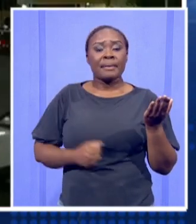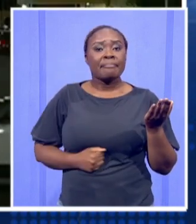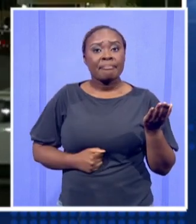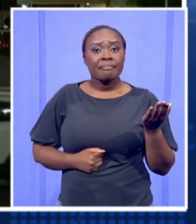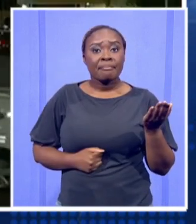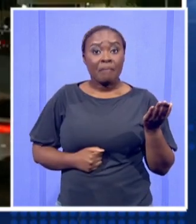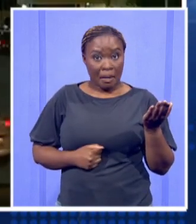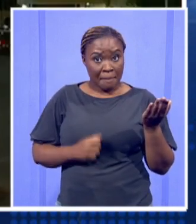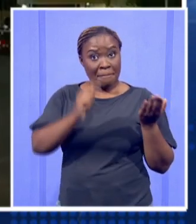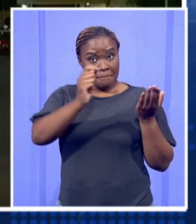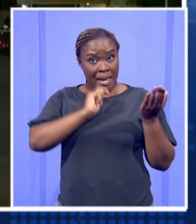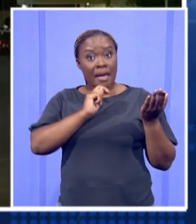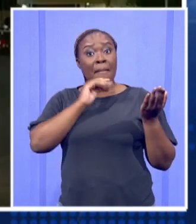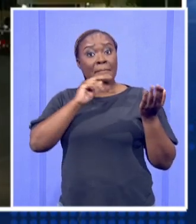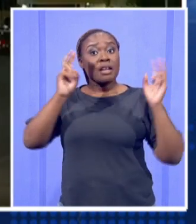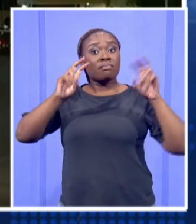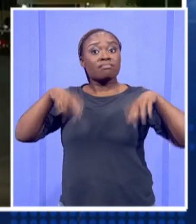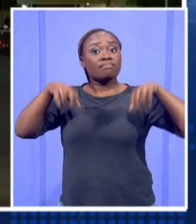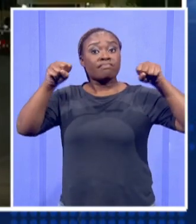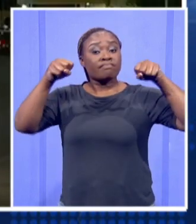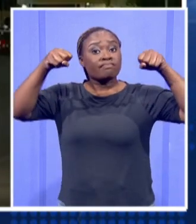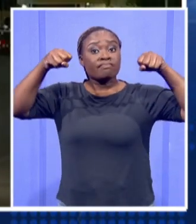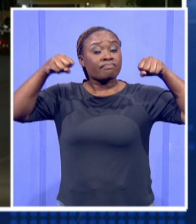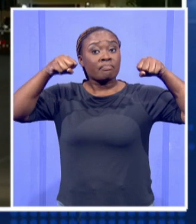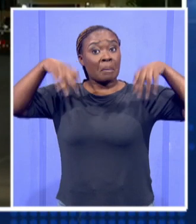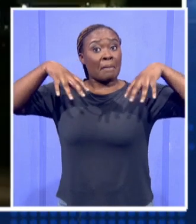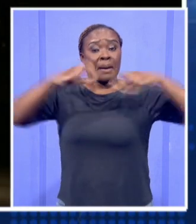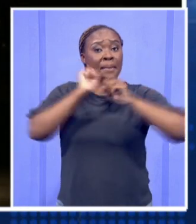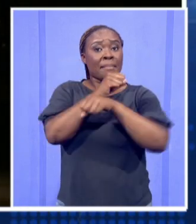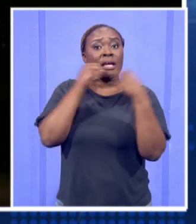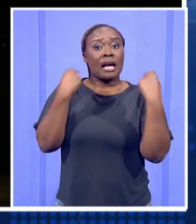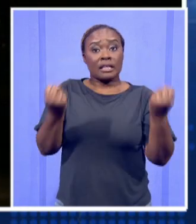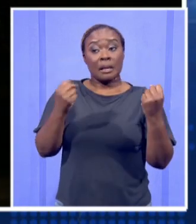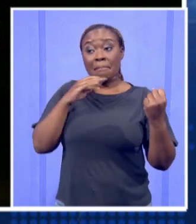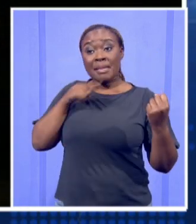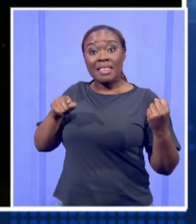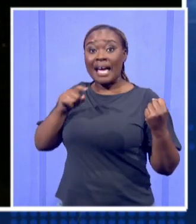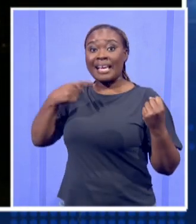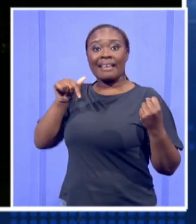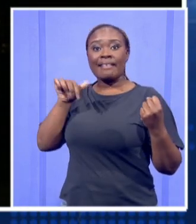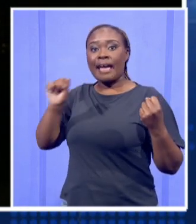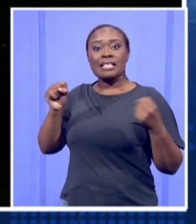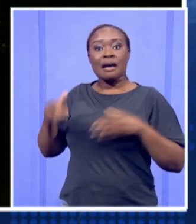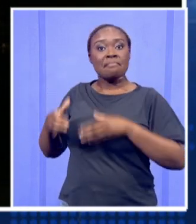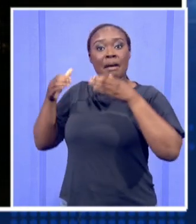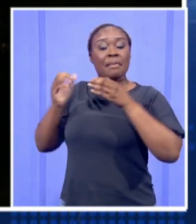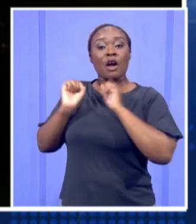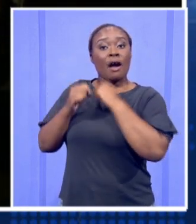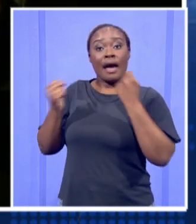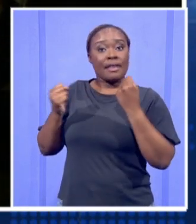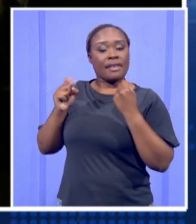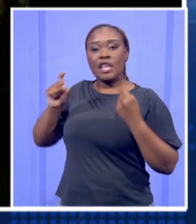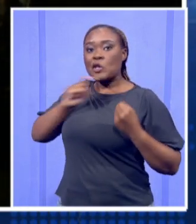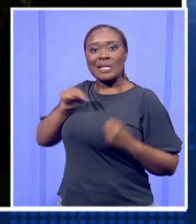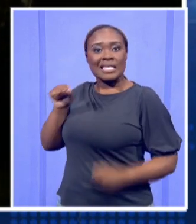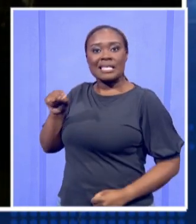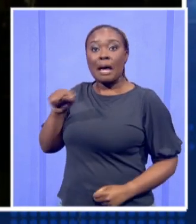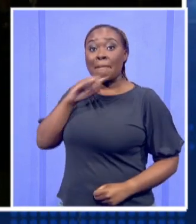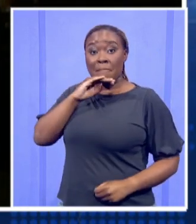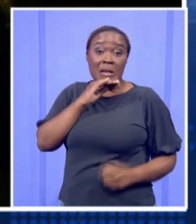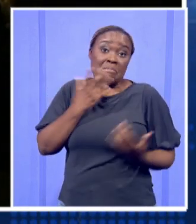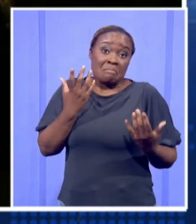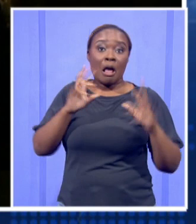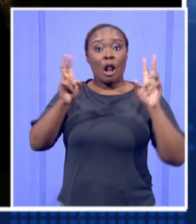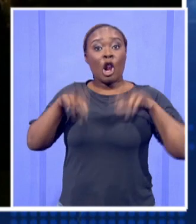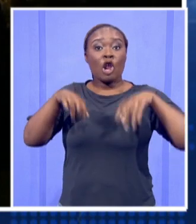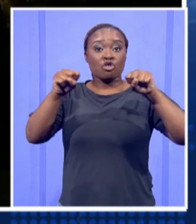have the money, we can't buy diesel, and we can't use the open cycle gas turbines to meet demand, and therefore we're going to have increased